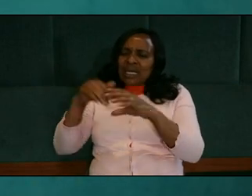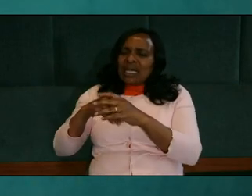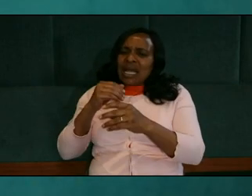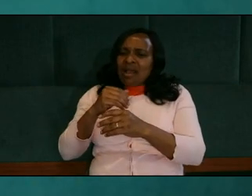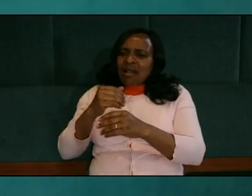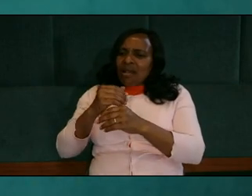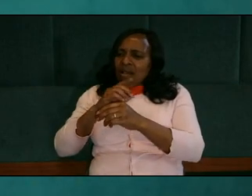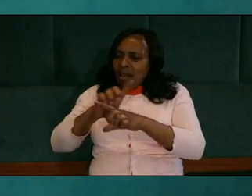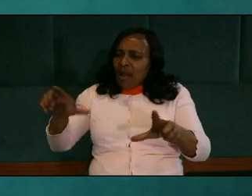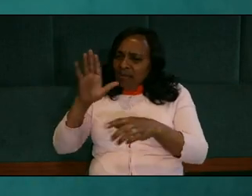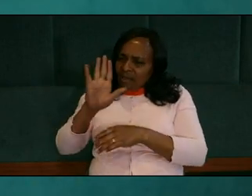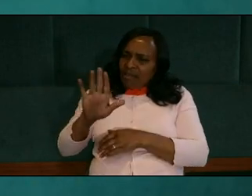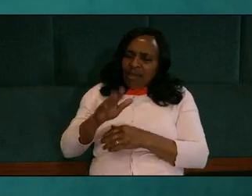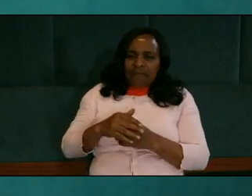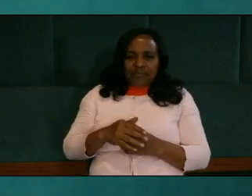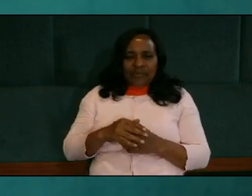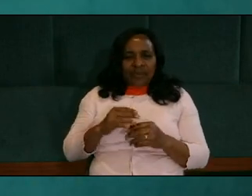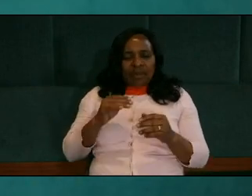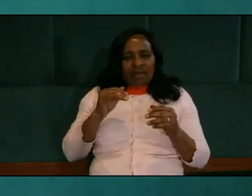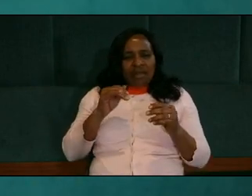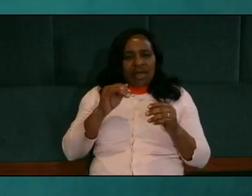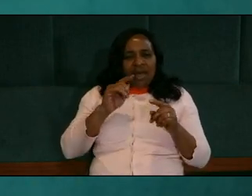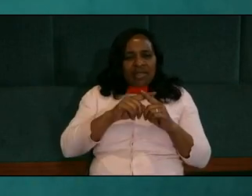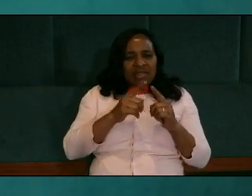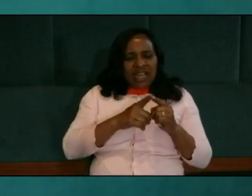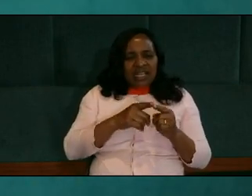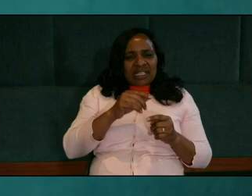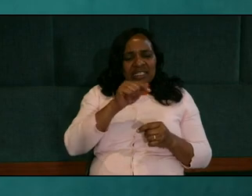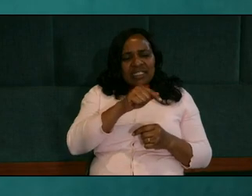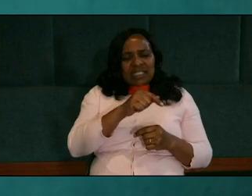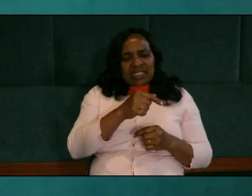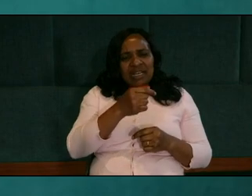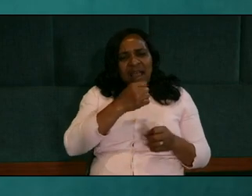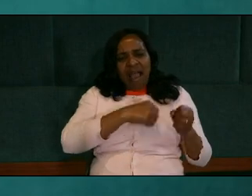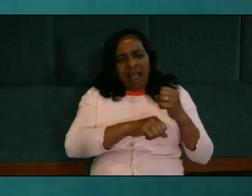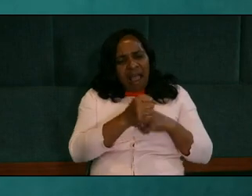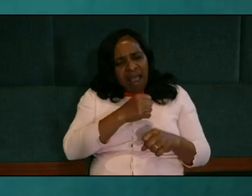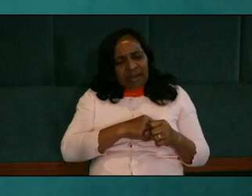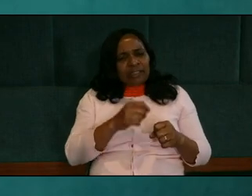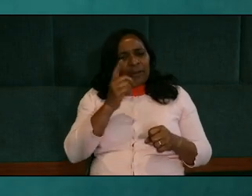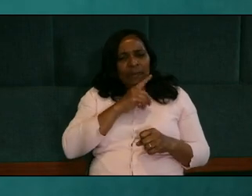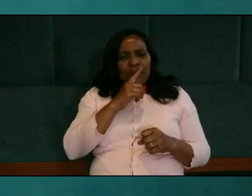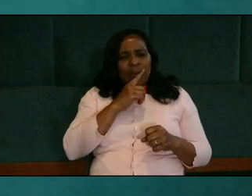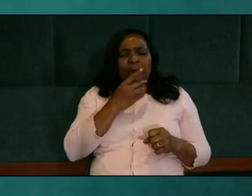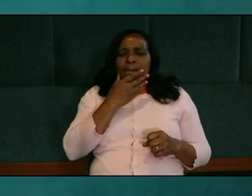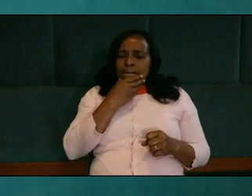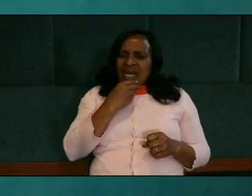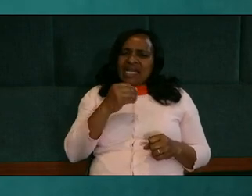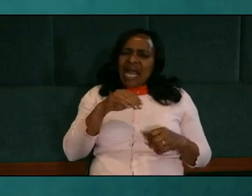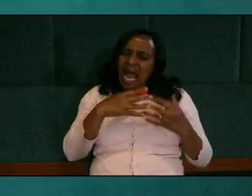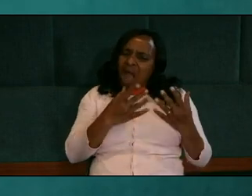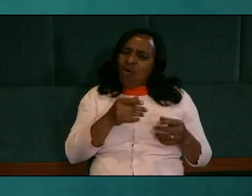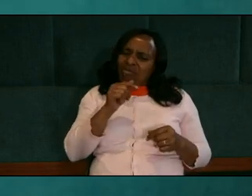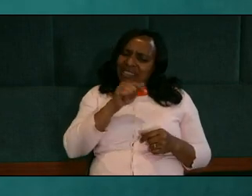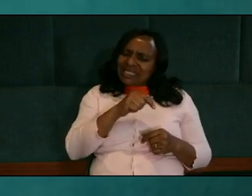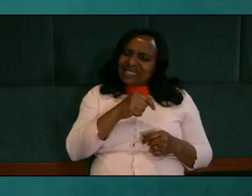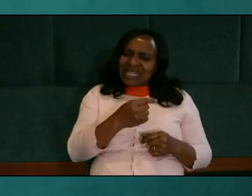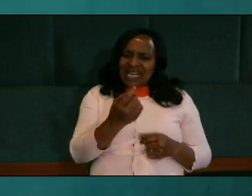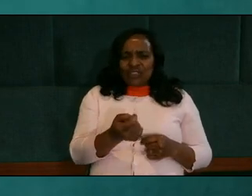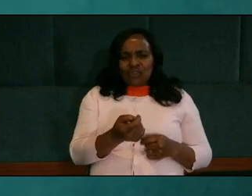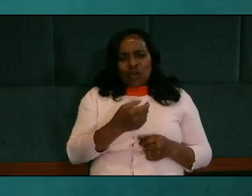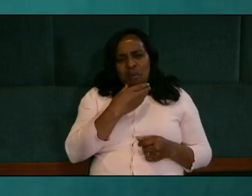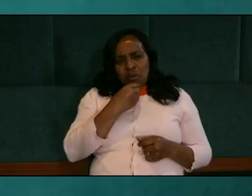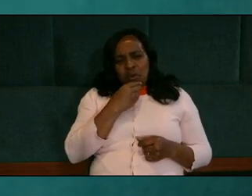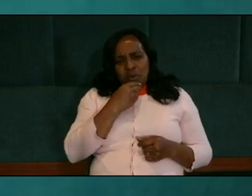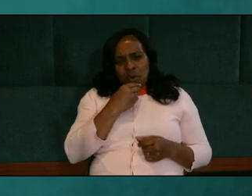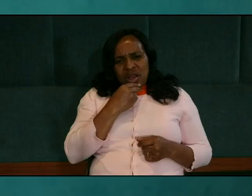wilderness." That is. And I think Eliab was act. He was like, "Man, how can this little boy be